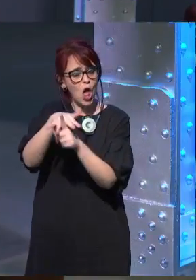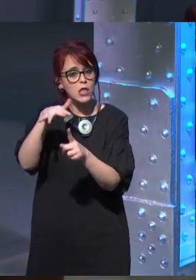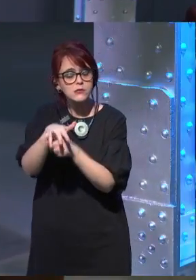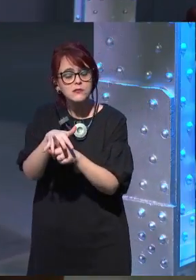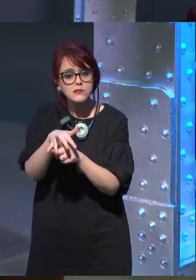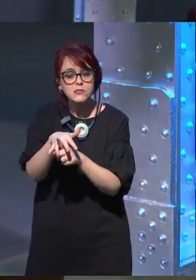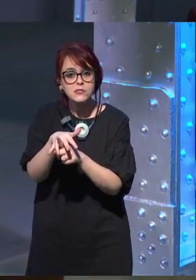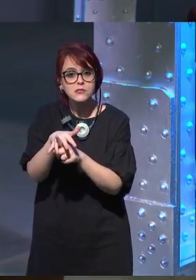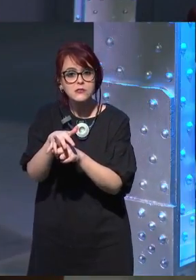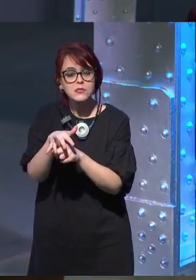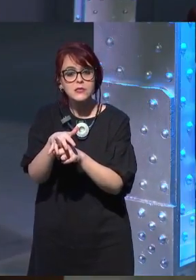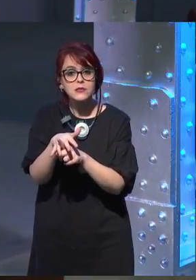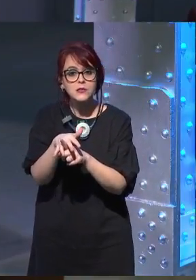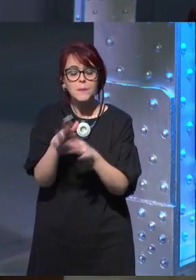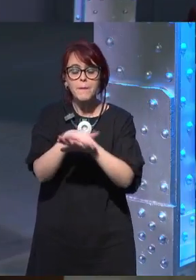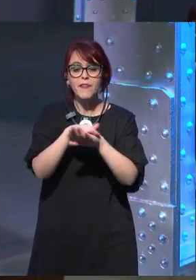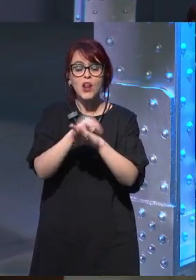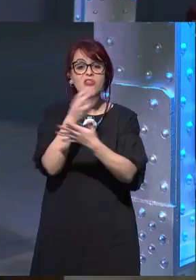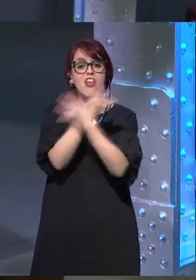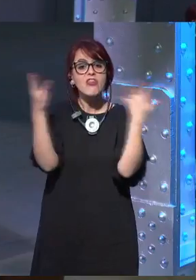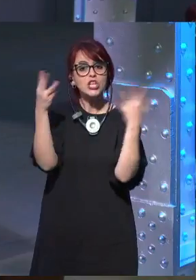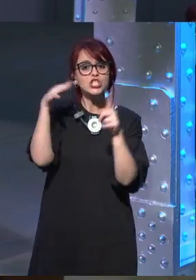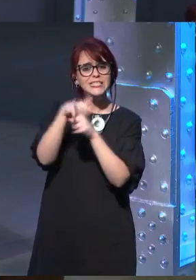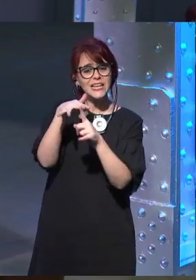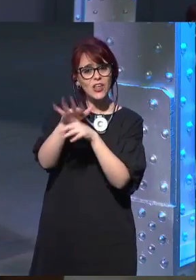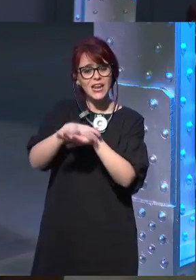her up as a social media expert for my companies.